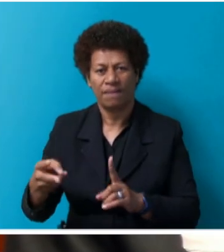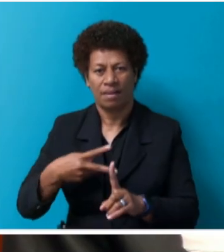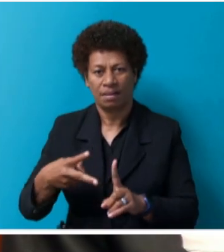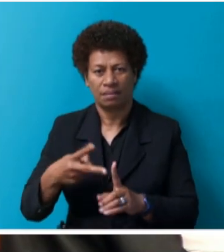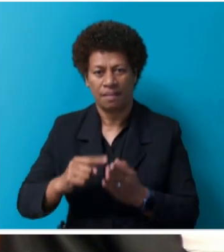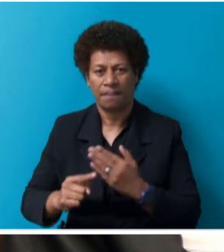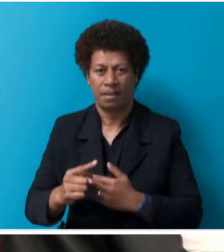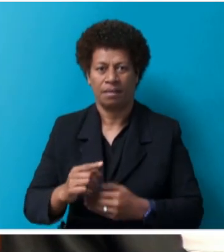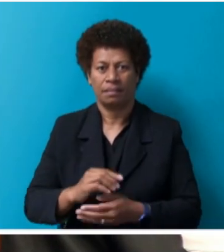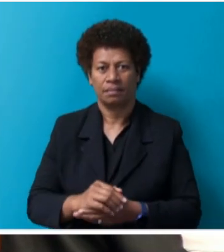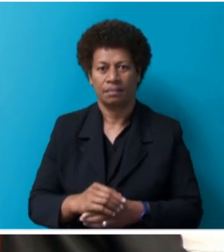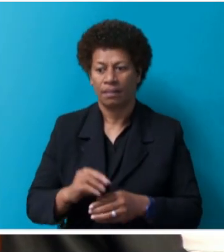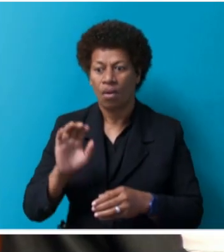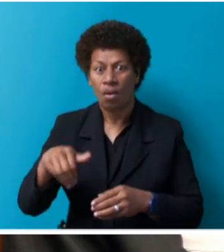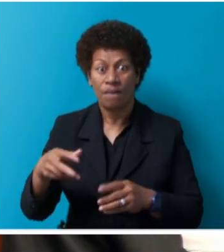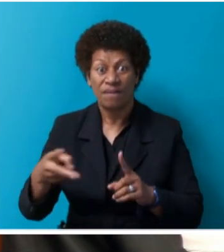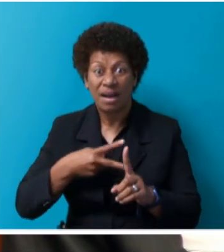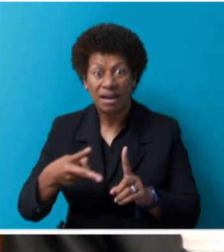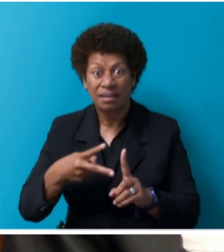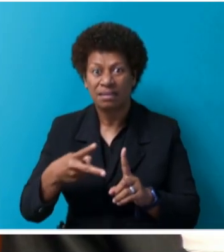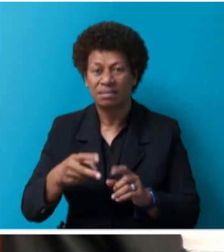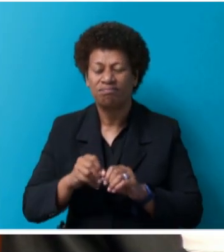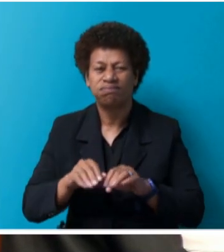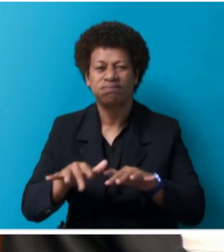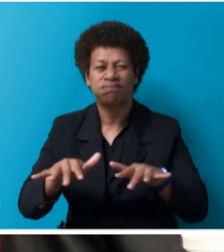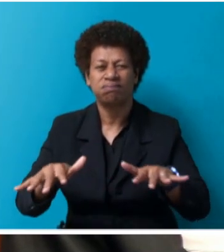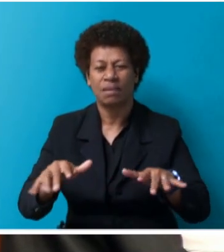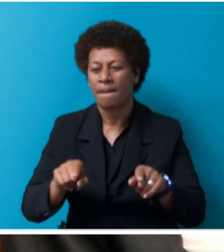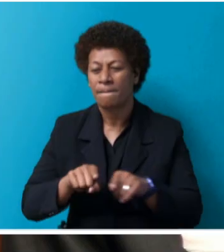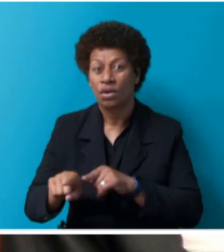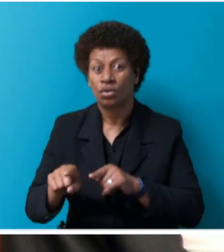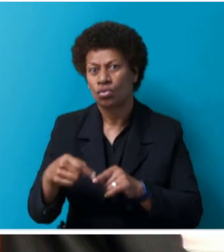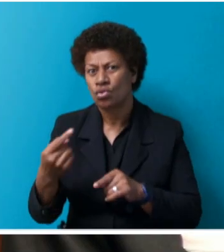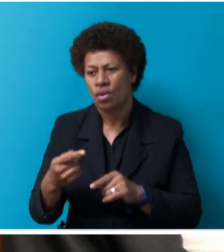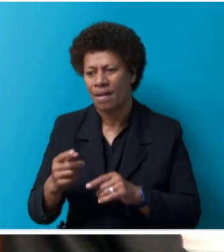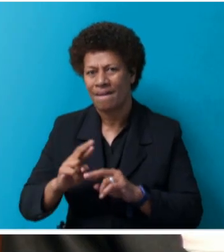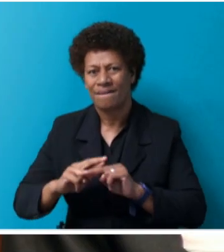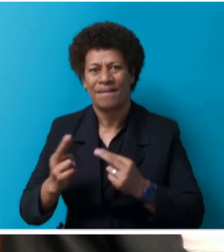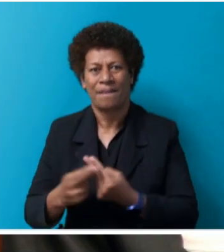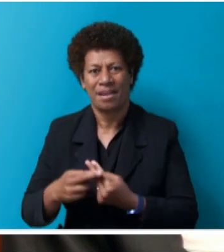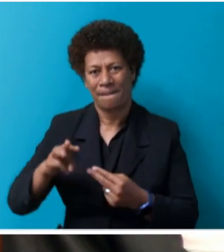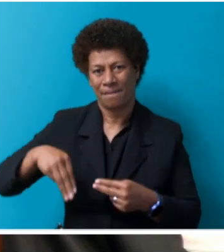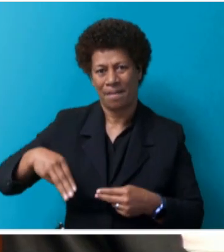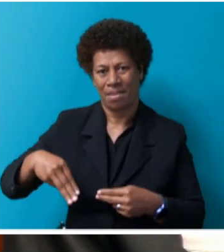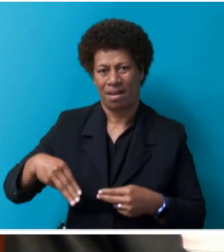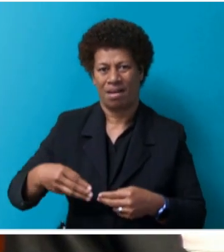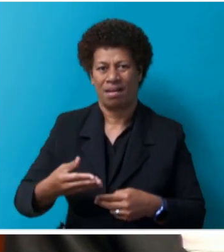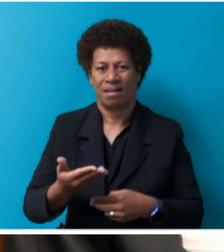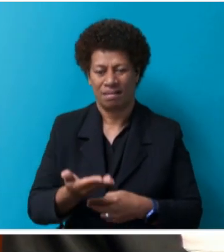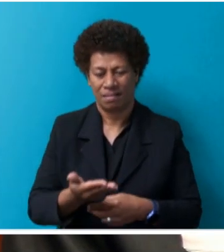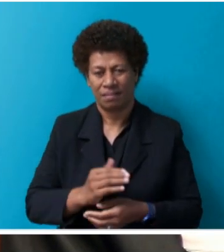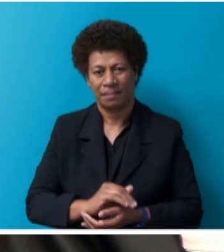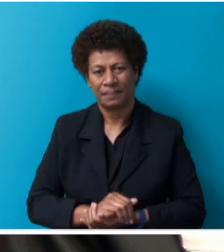remains widespread, most often perpetrated by those closest to the families, closest to the victims.